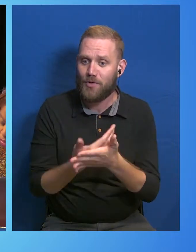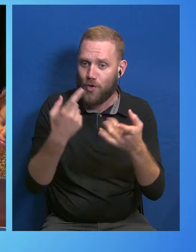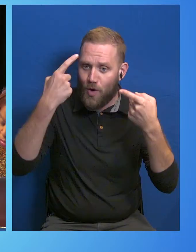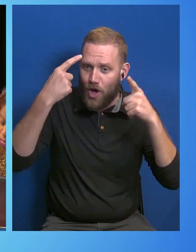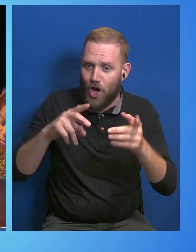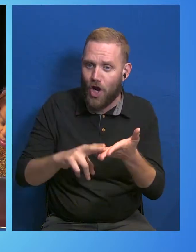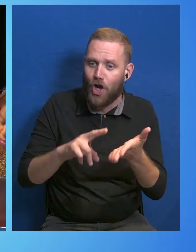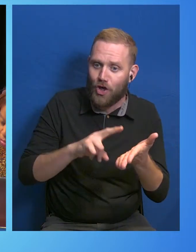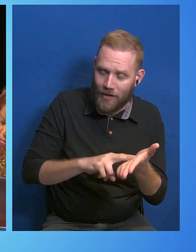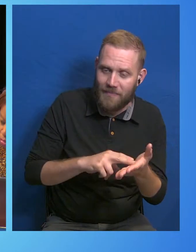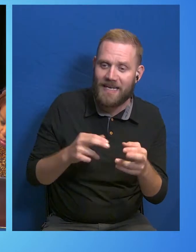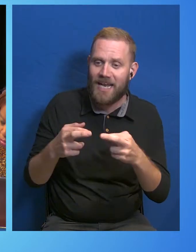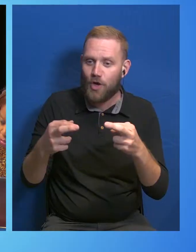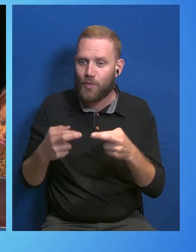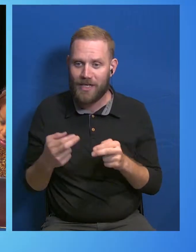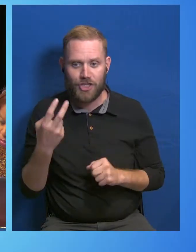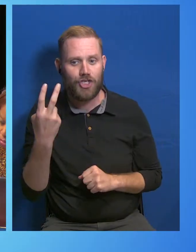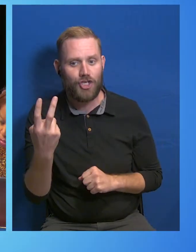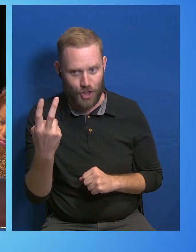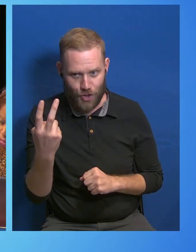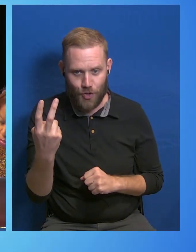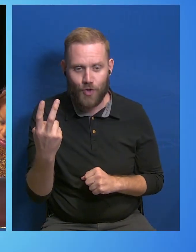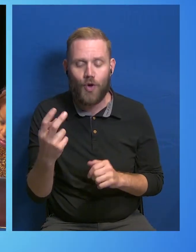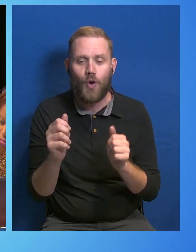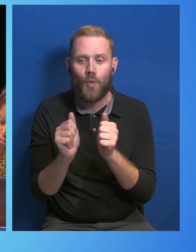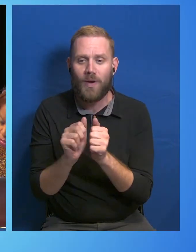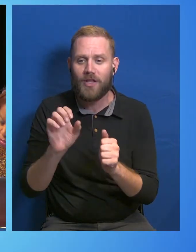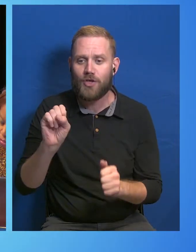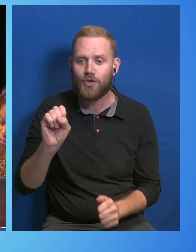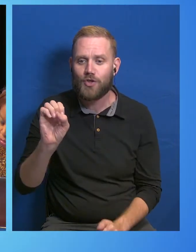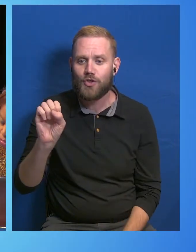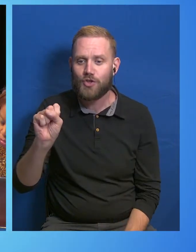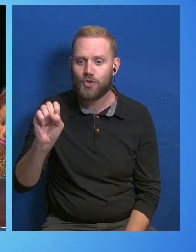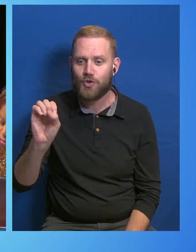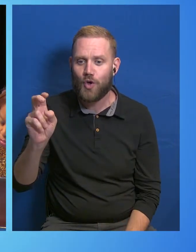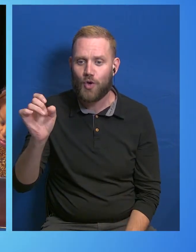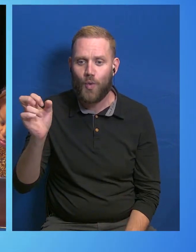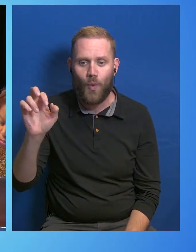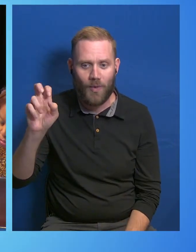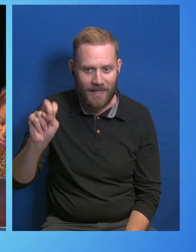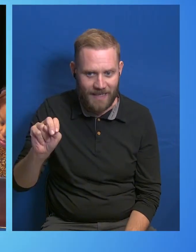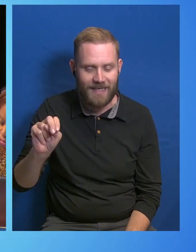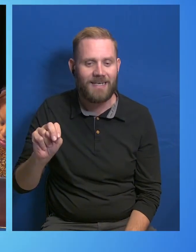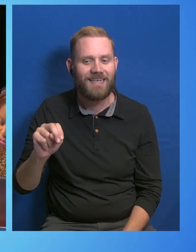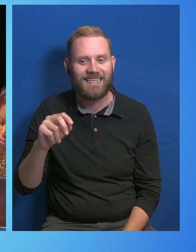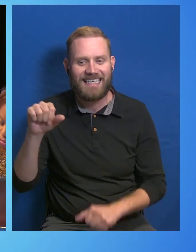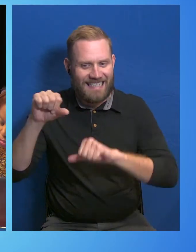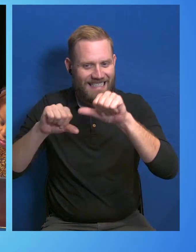This would be within our Region 2 area, and it's with the Sonoran Science Academy of Phoenix.